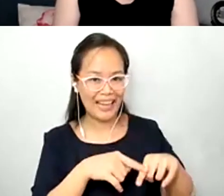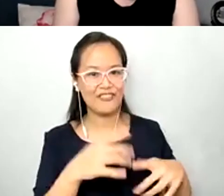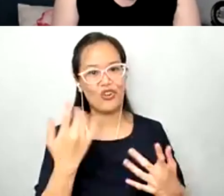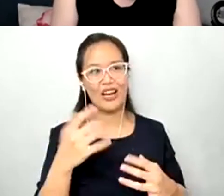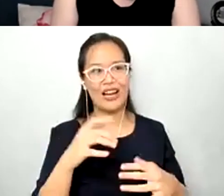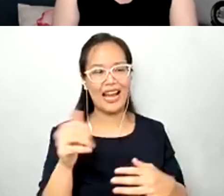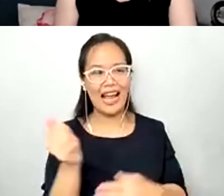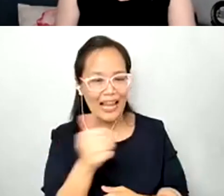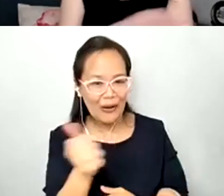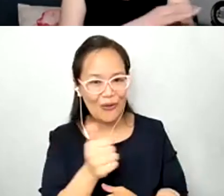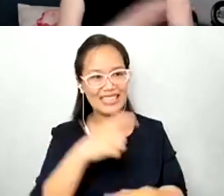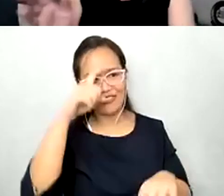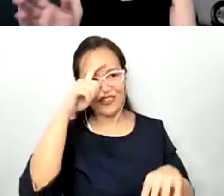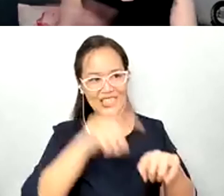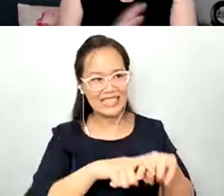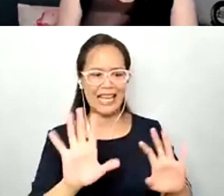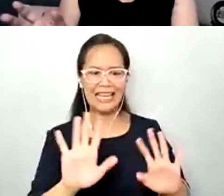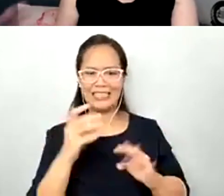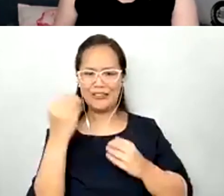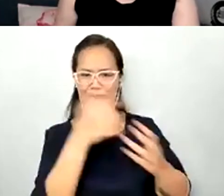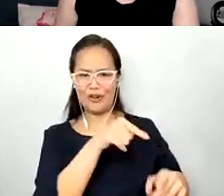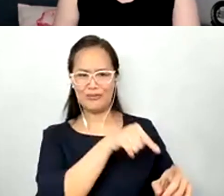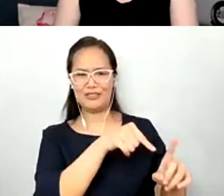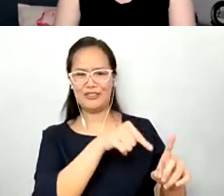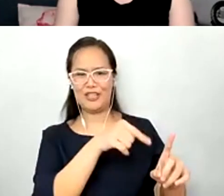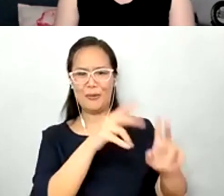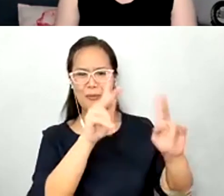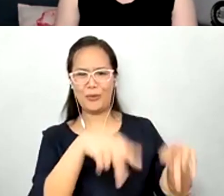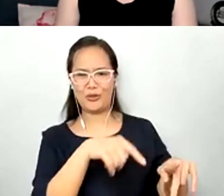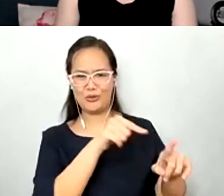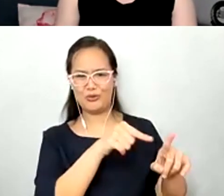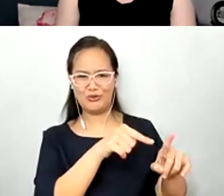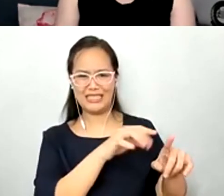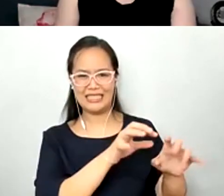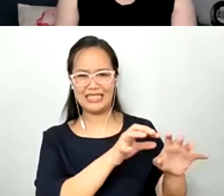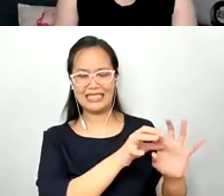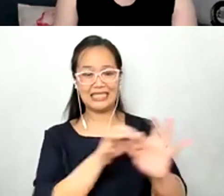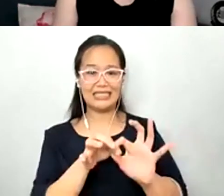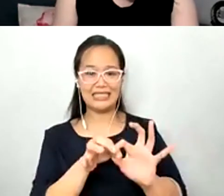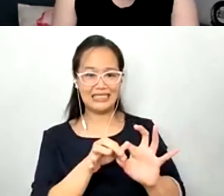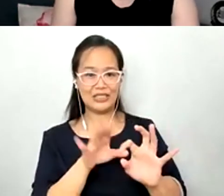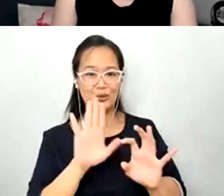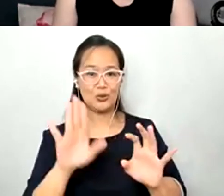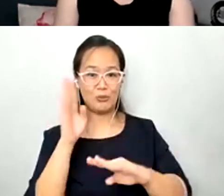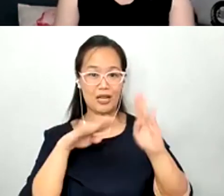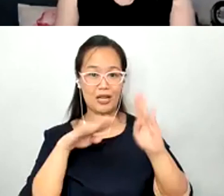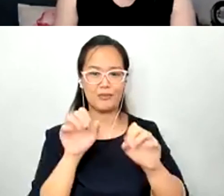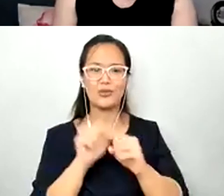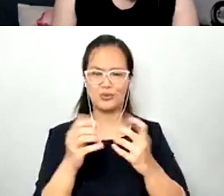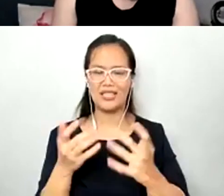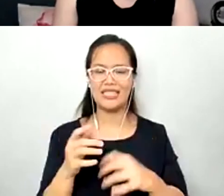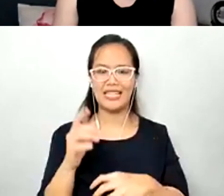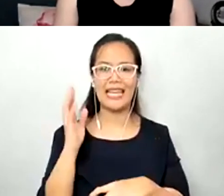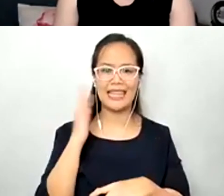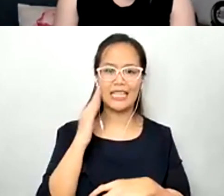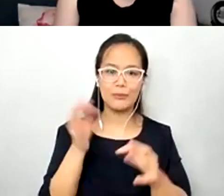of those things. You don't share such information with them. And so this is where counselors, I think, are very